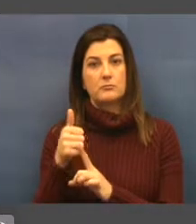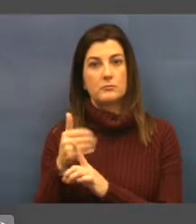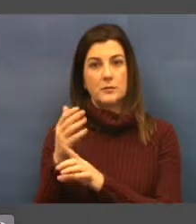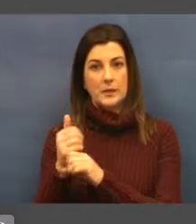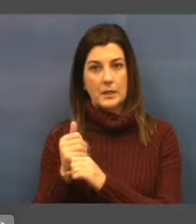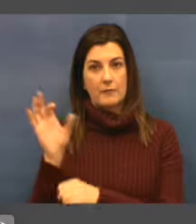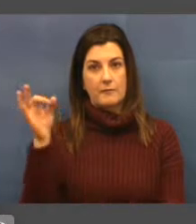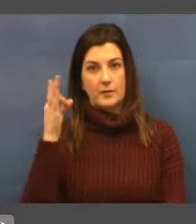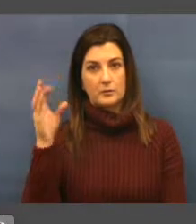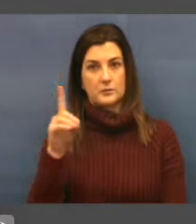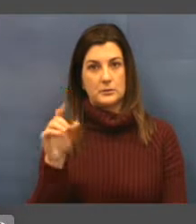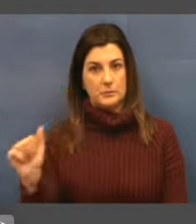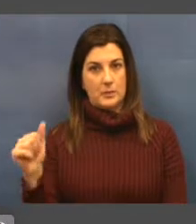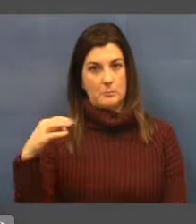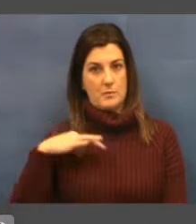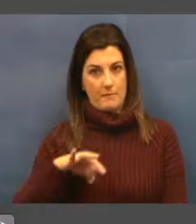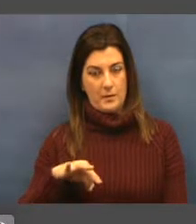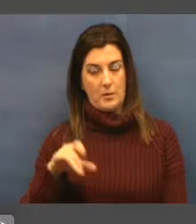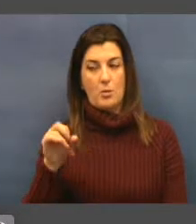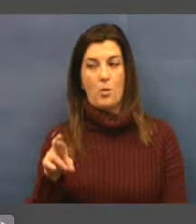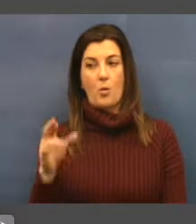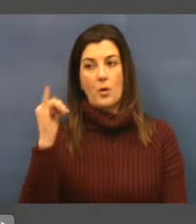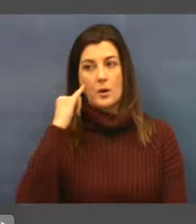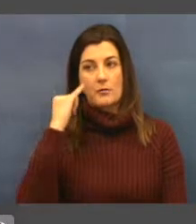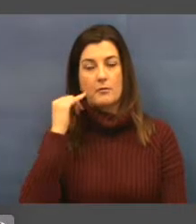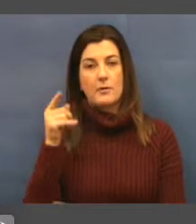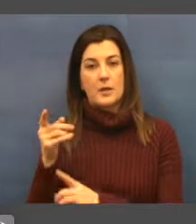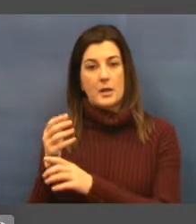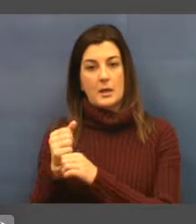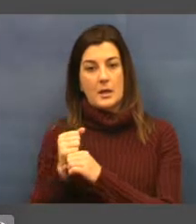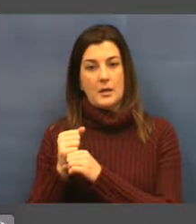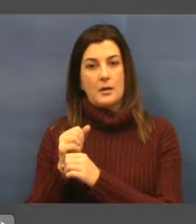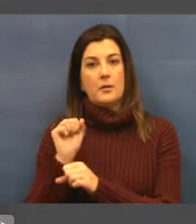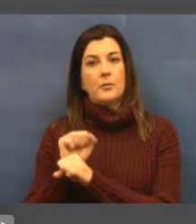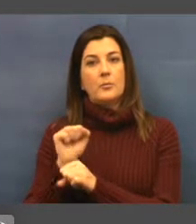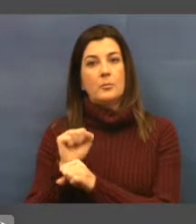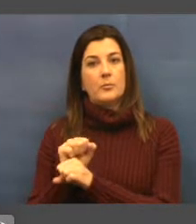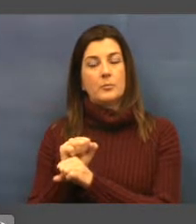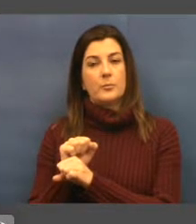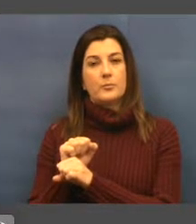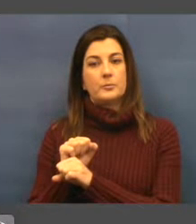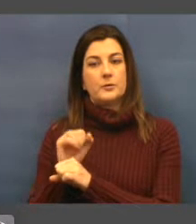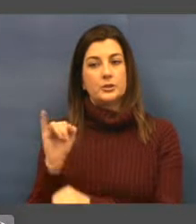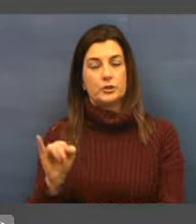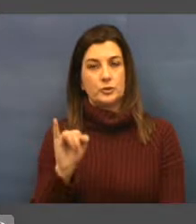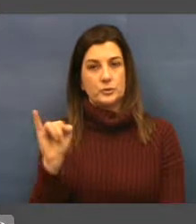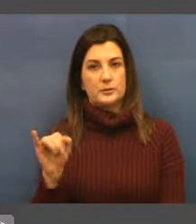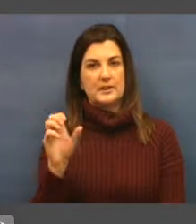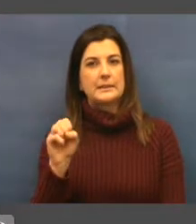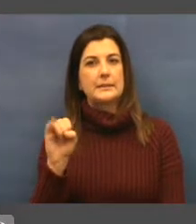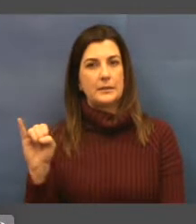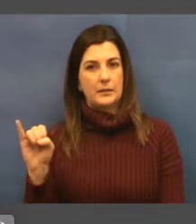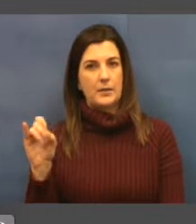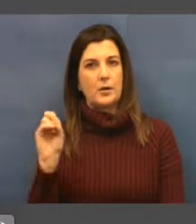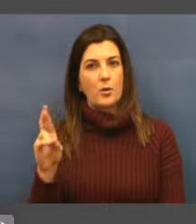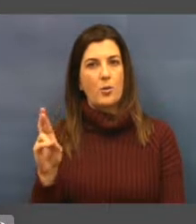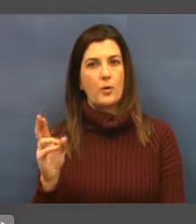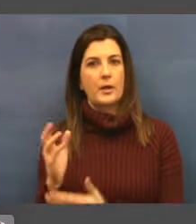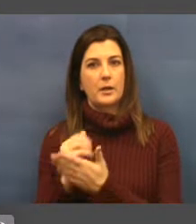provincial disability benefits, or if they're receiving employment insurance benefits or income